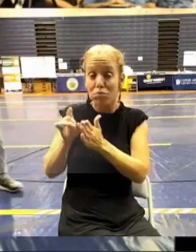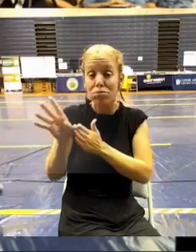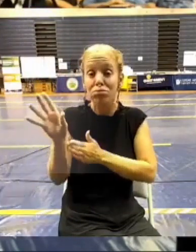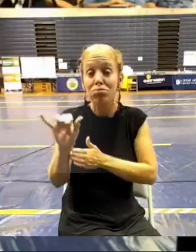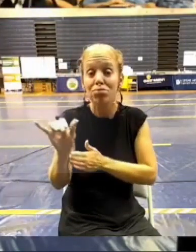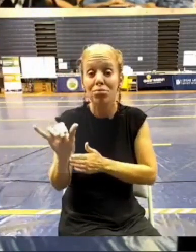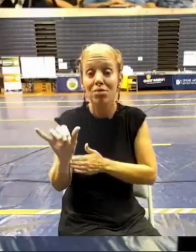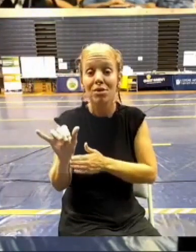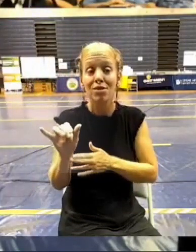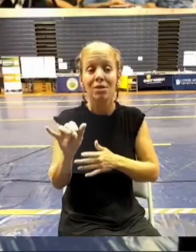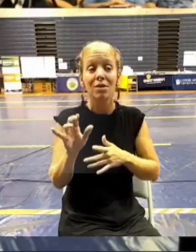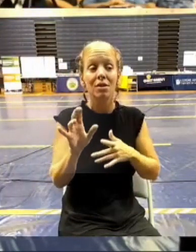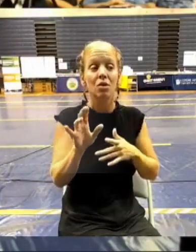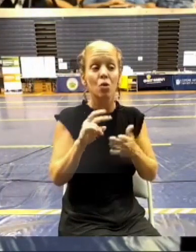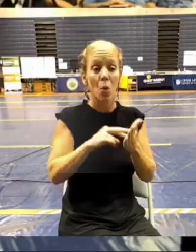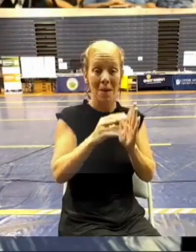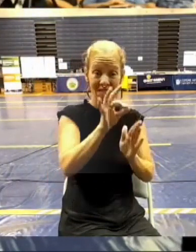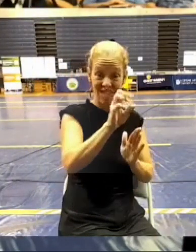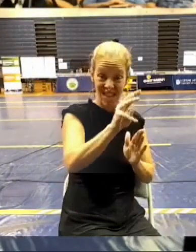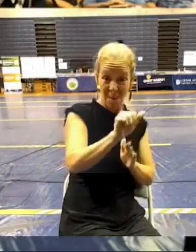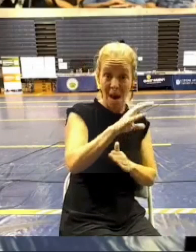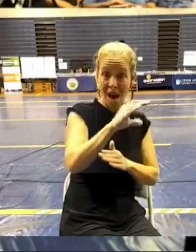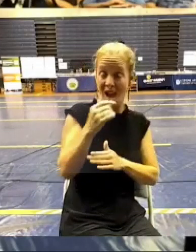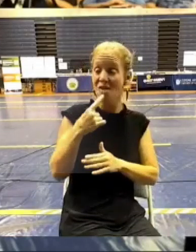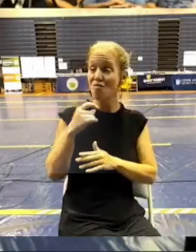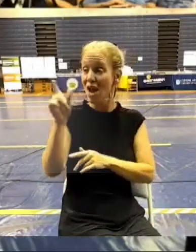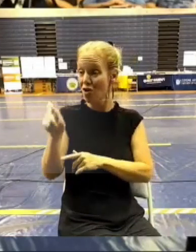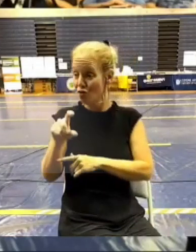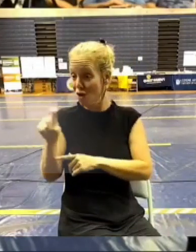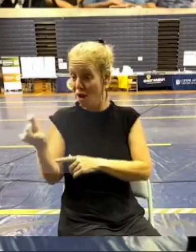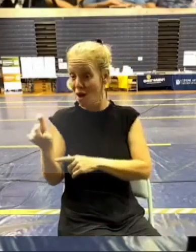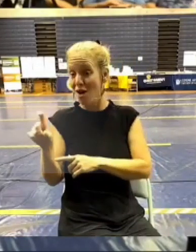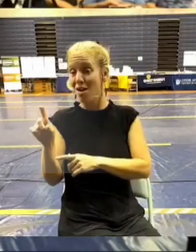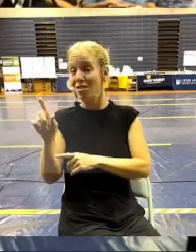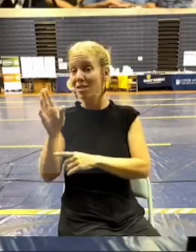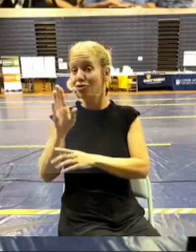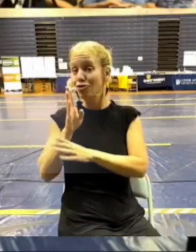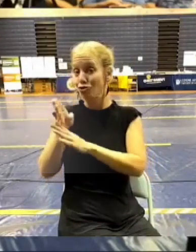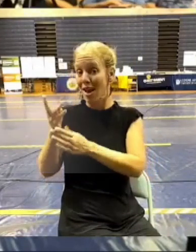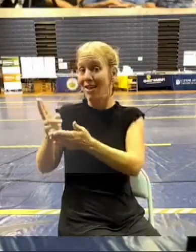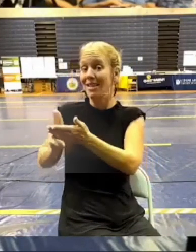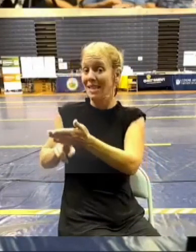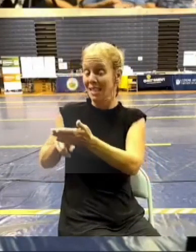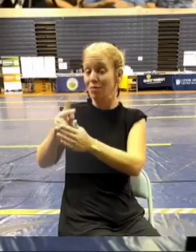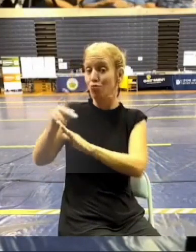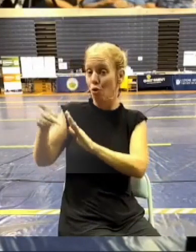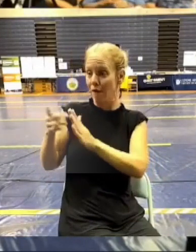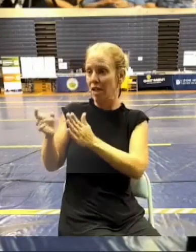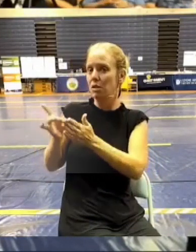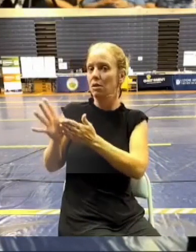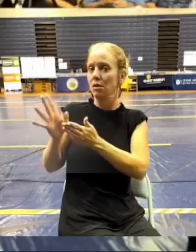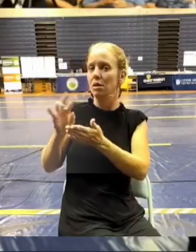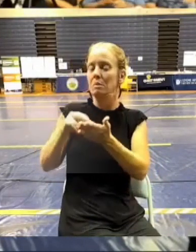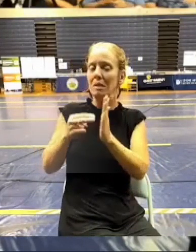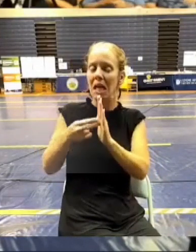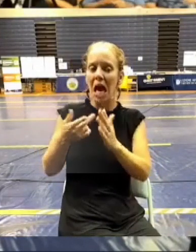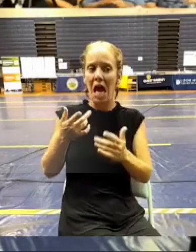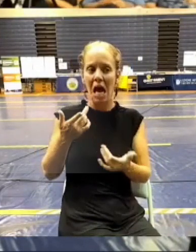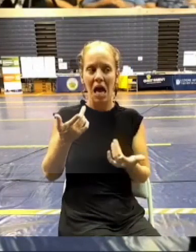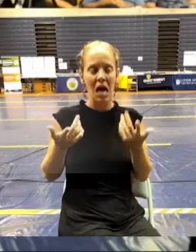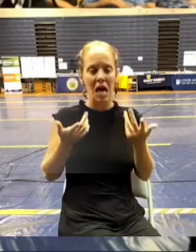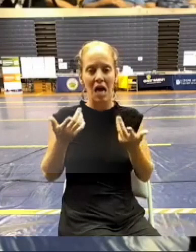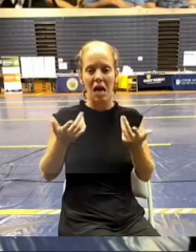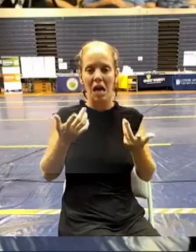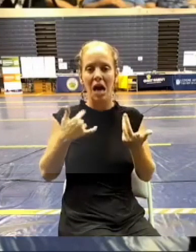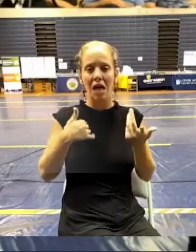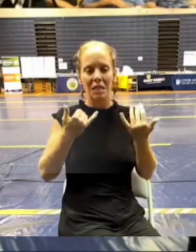Red Cross program as well. I'm gonna be affected in the Red Cross program. Just kicked out of the direct lease program. So that's why I've been still trying to